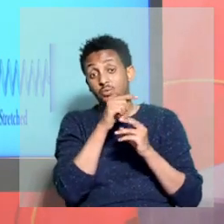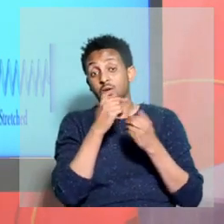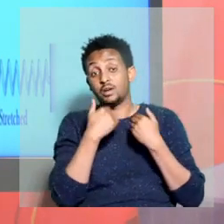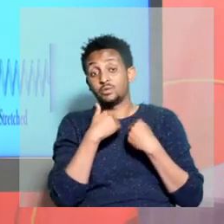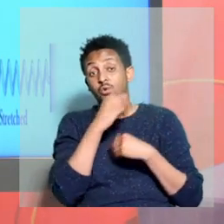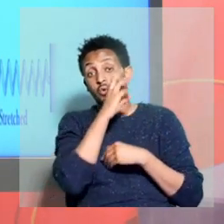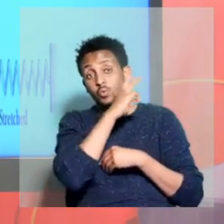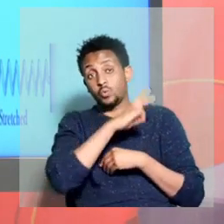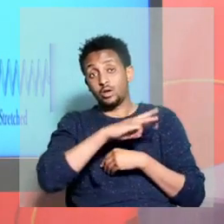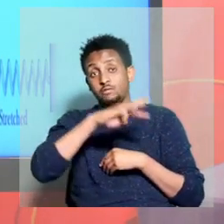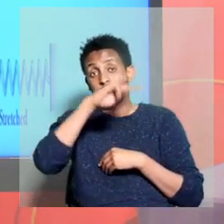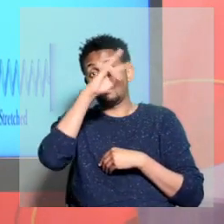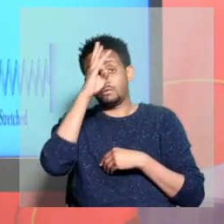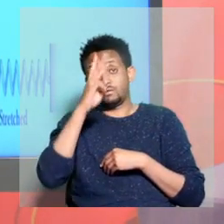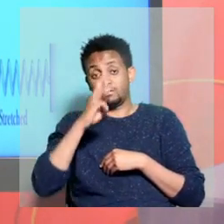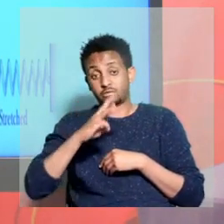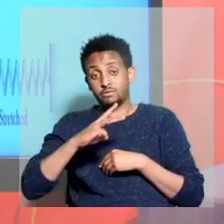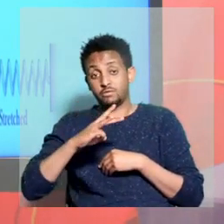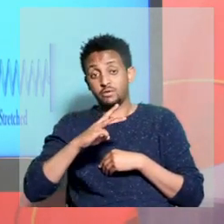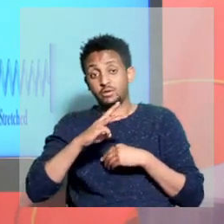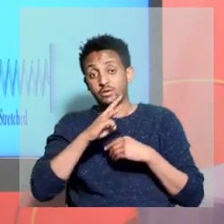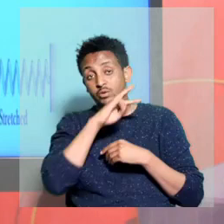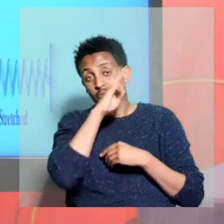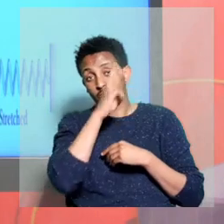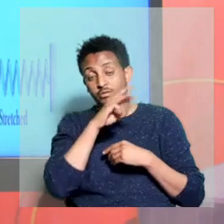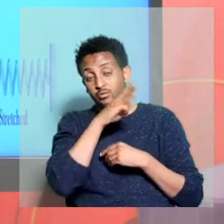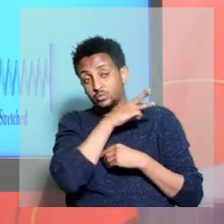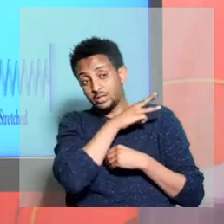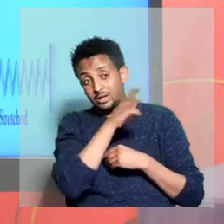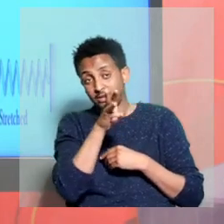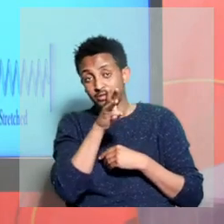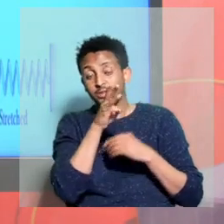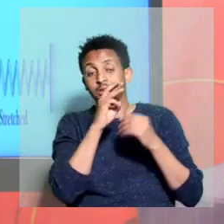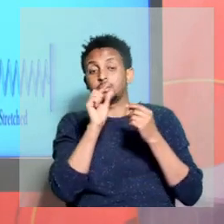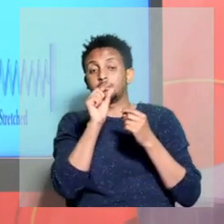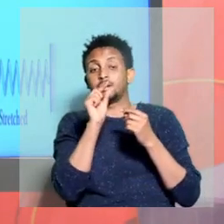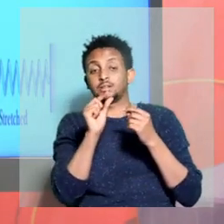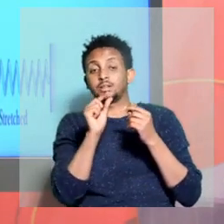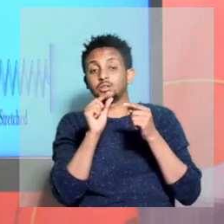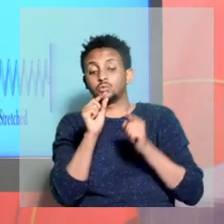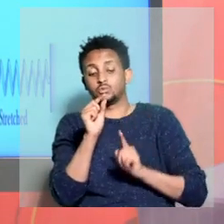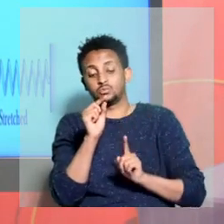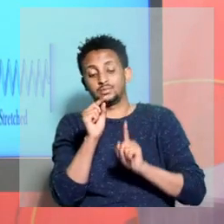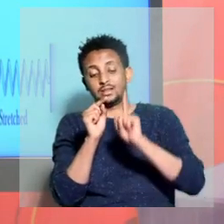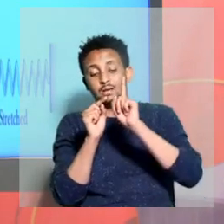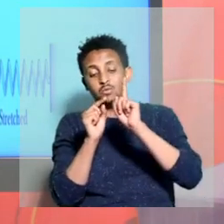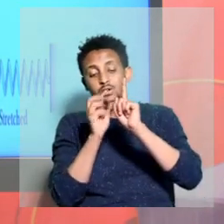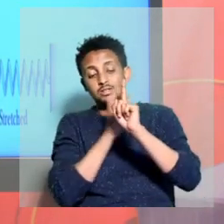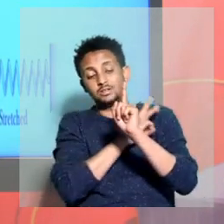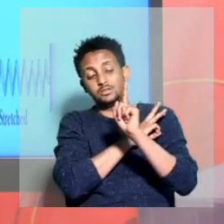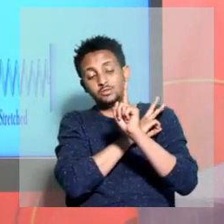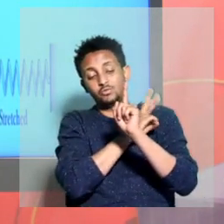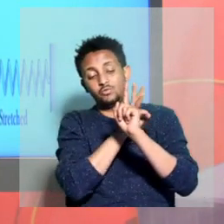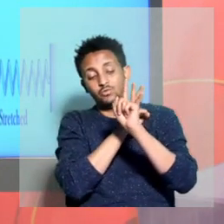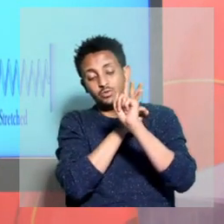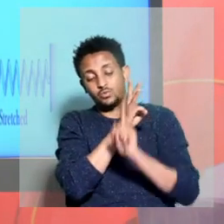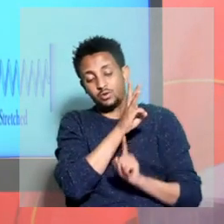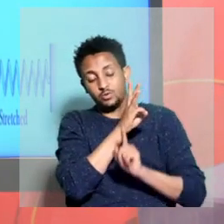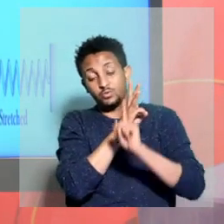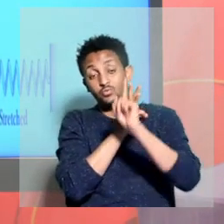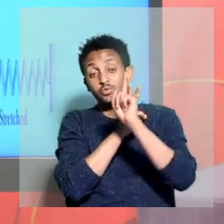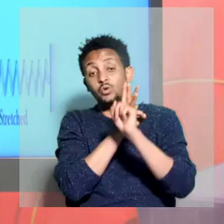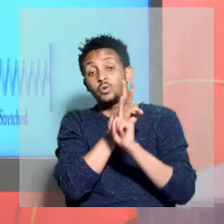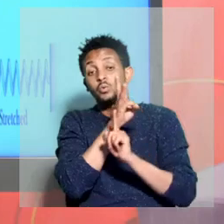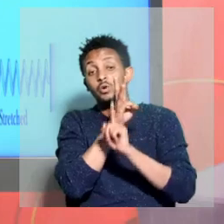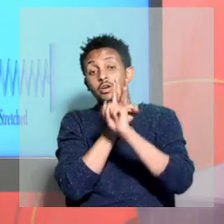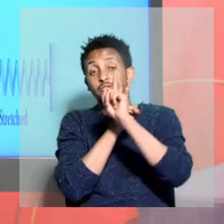as the wave moving to the left, in this case to the right, the particle is tending to upward and downward. So the